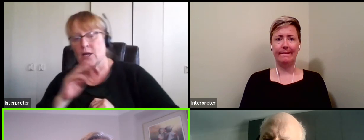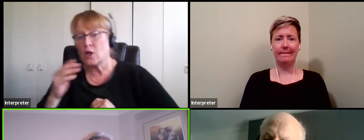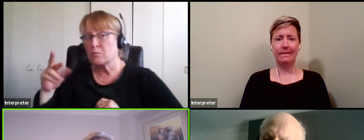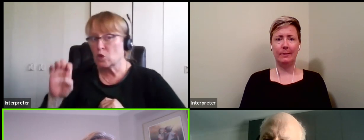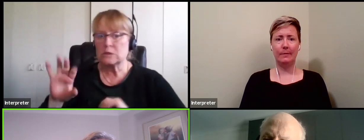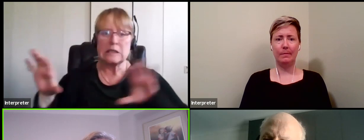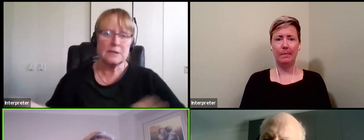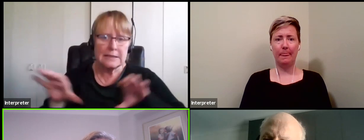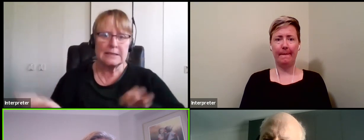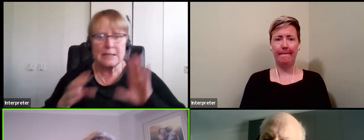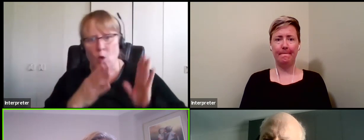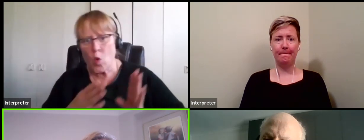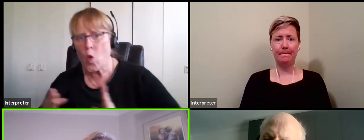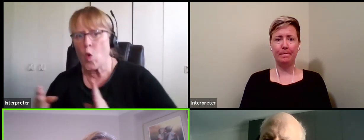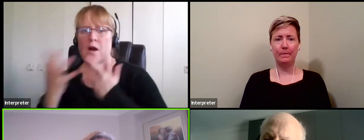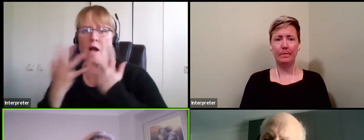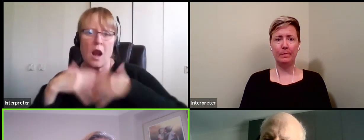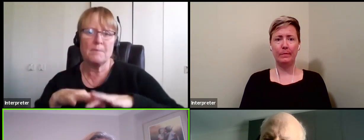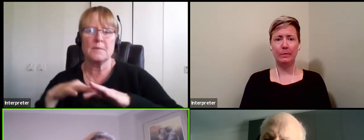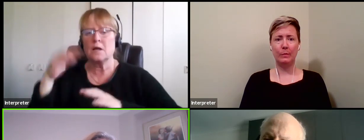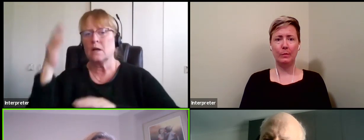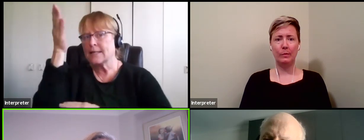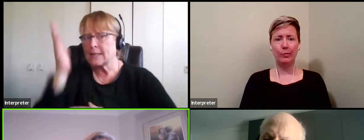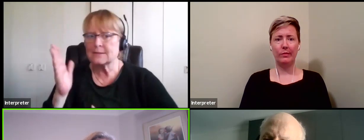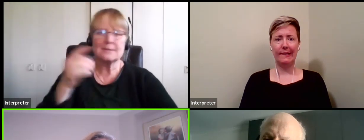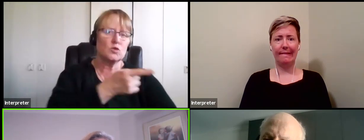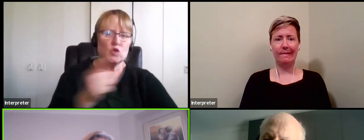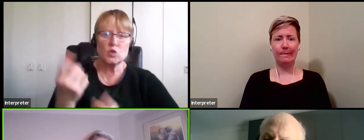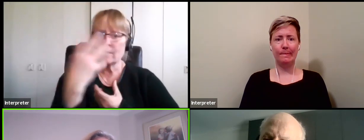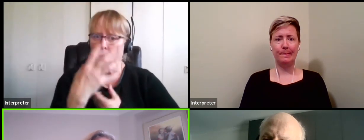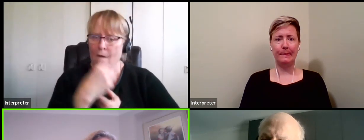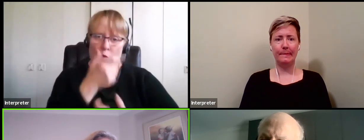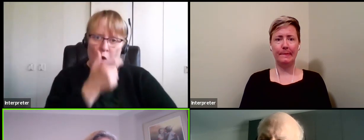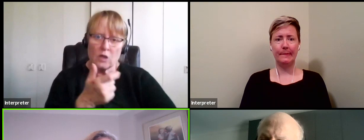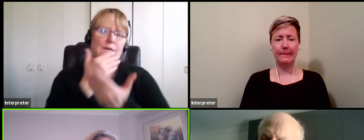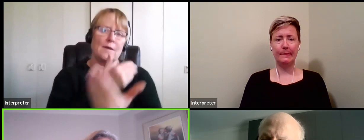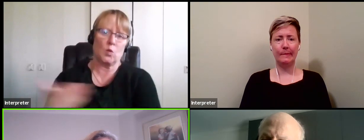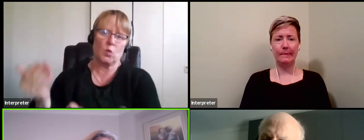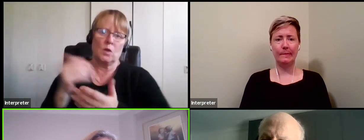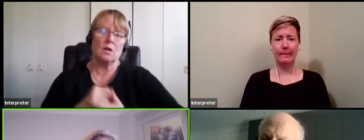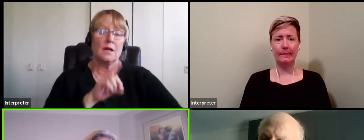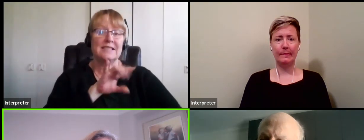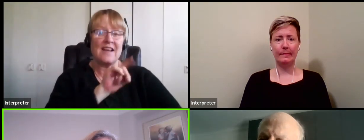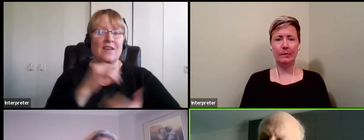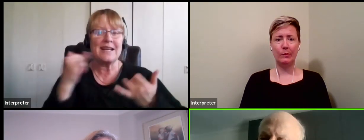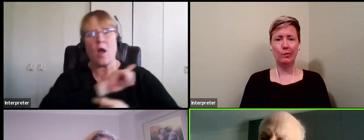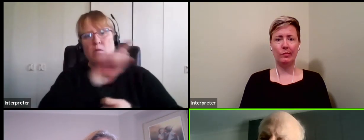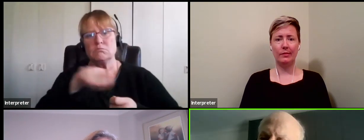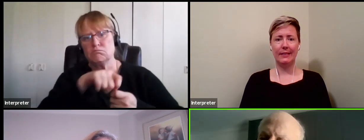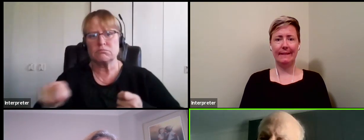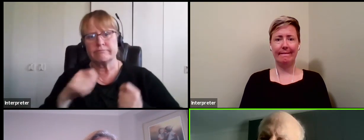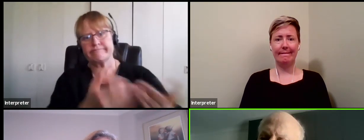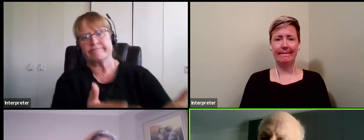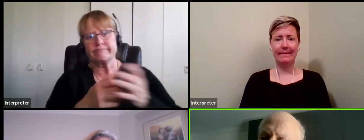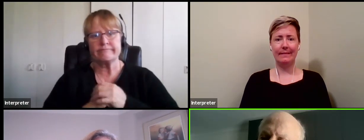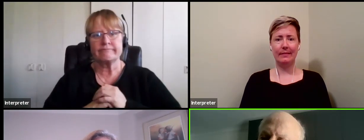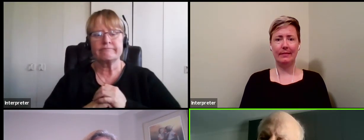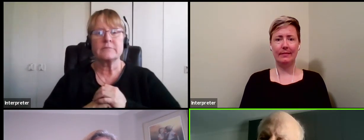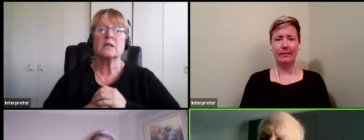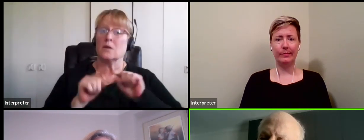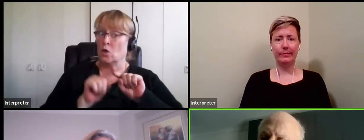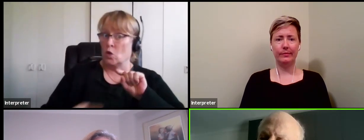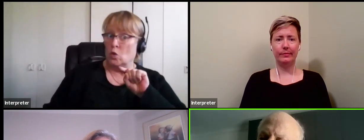work they did organizing this, all of our guests, and thank everybody for tuning in. David, bring us home. I want to wish